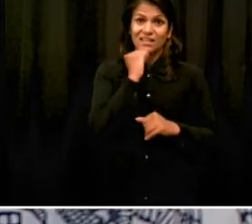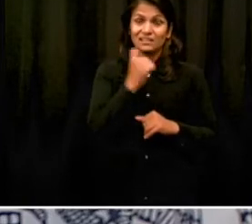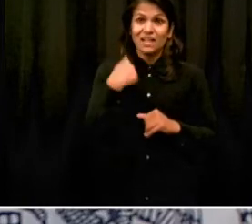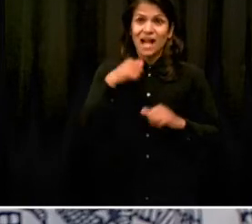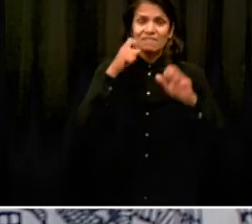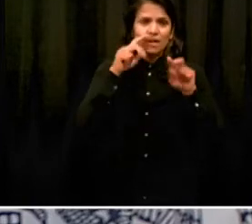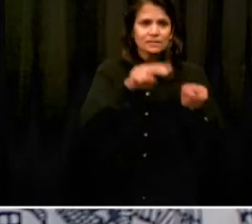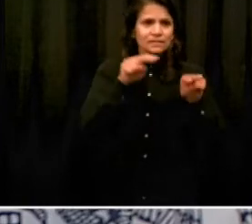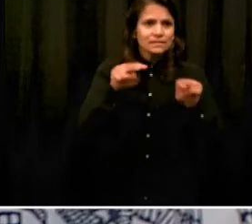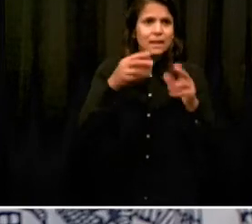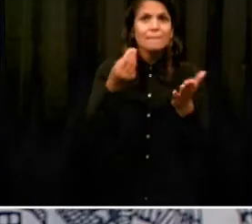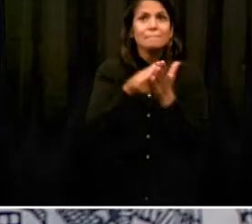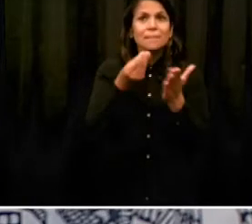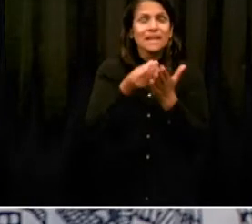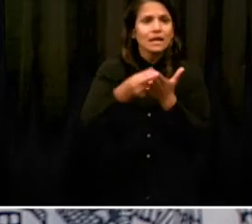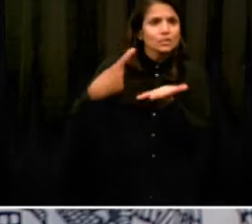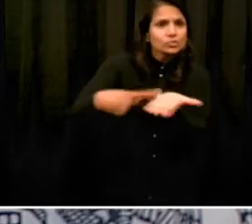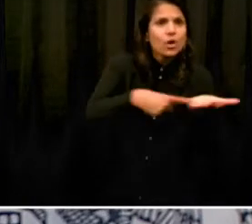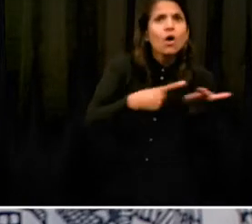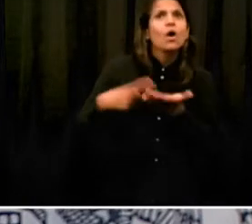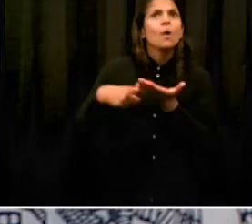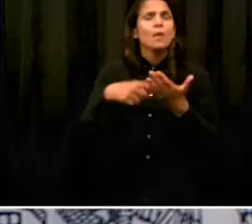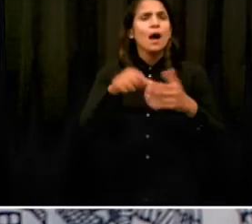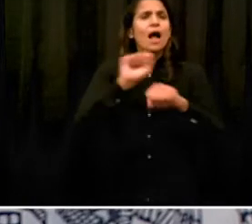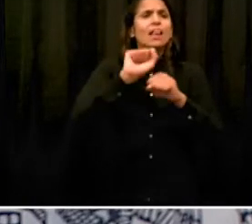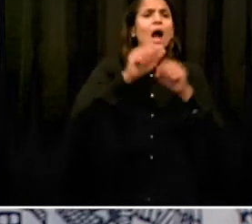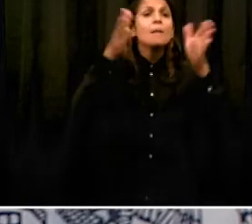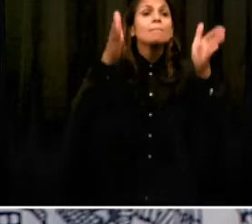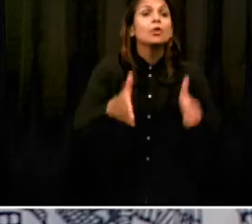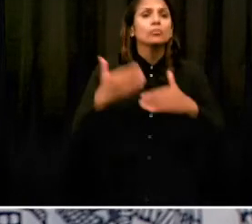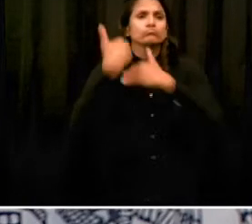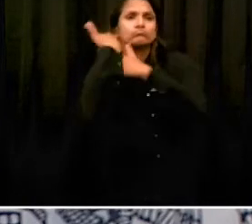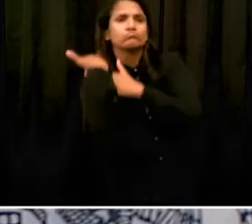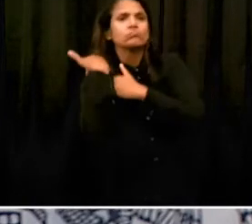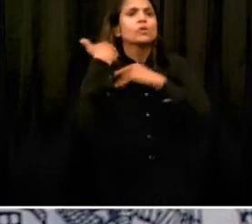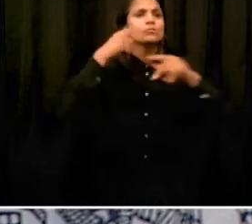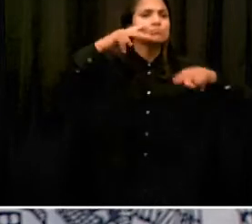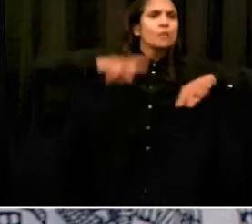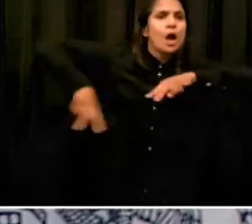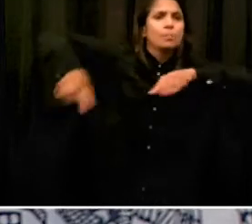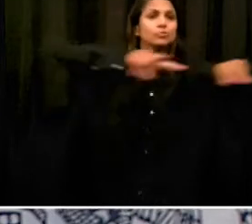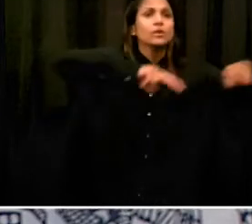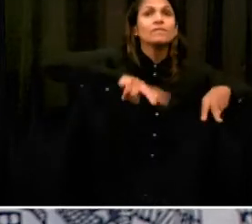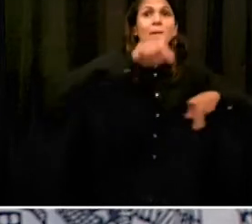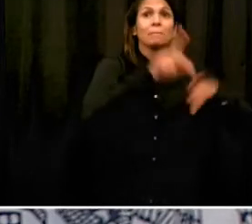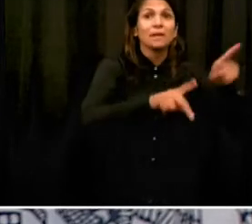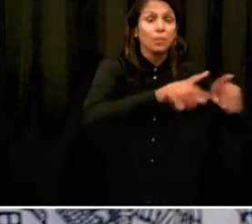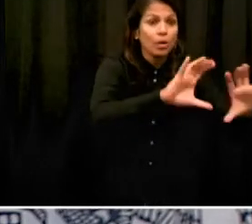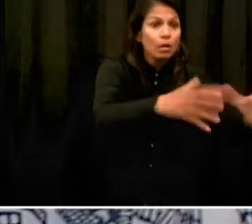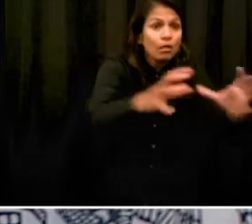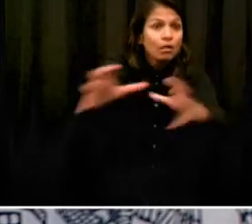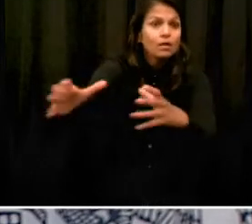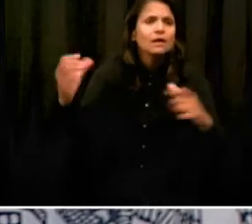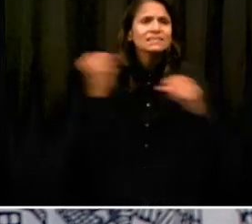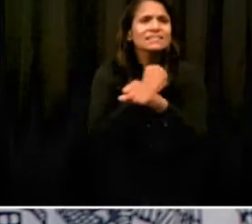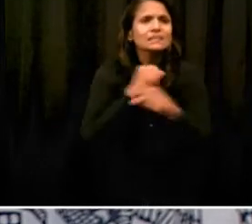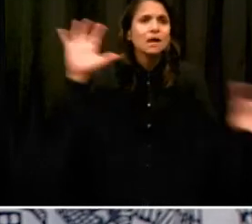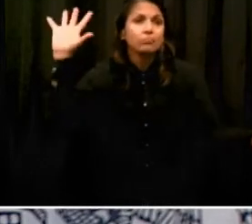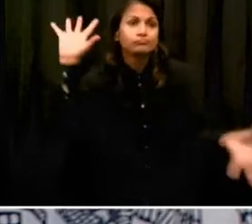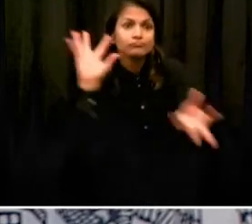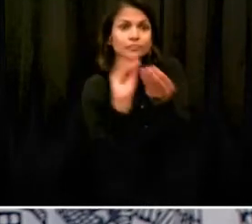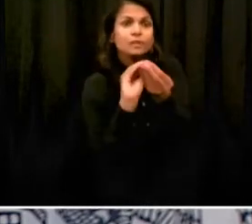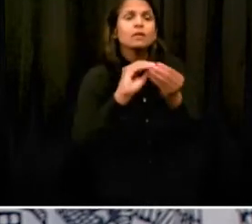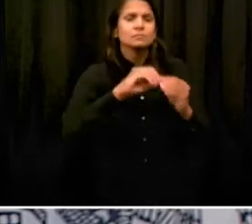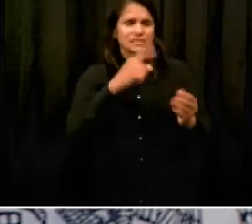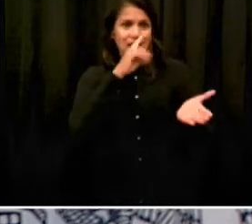their conversations with our representatives in the legislature, and we'll be talking, of course, to the legislative leadership.